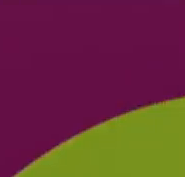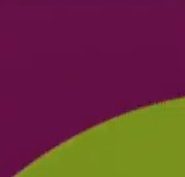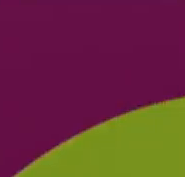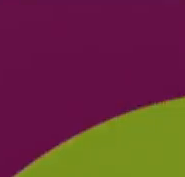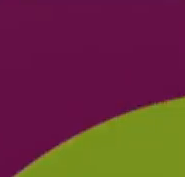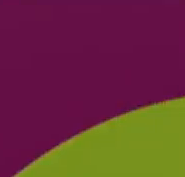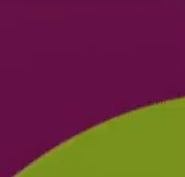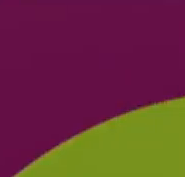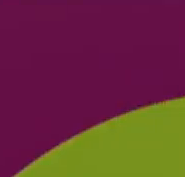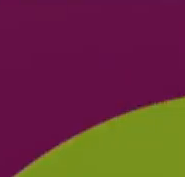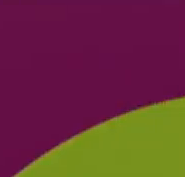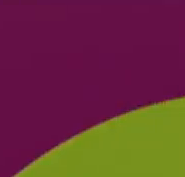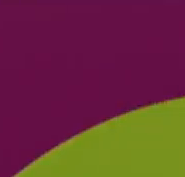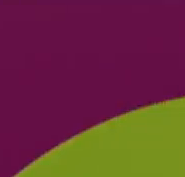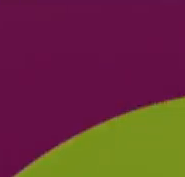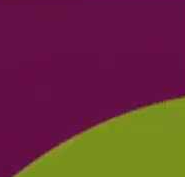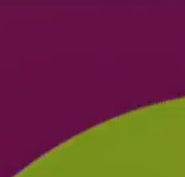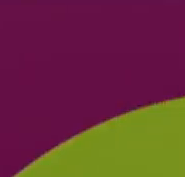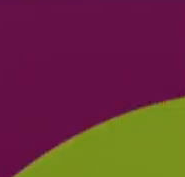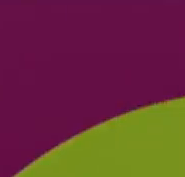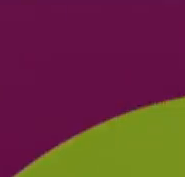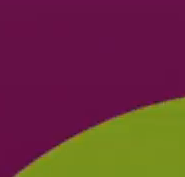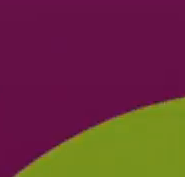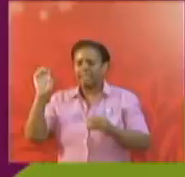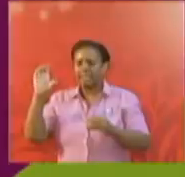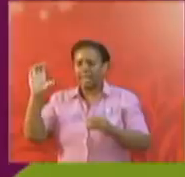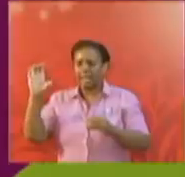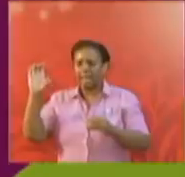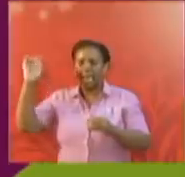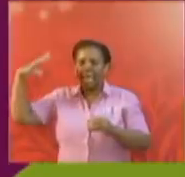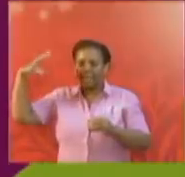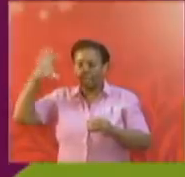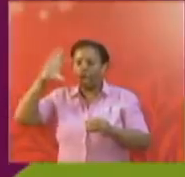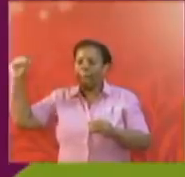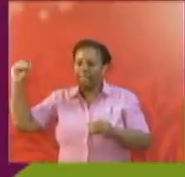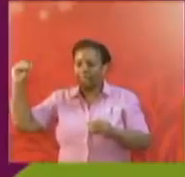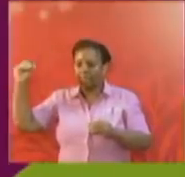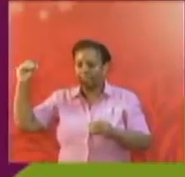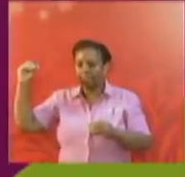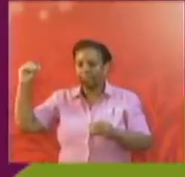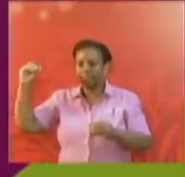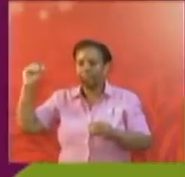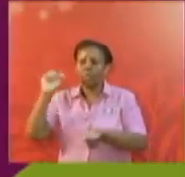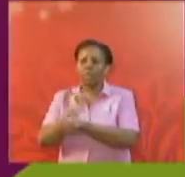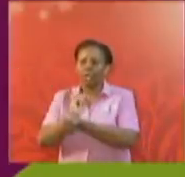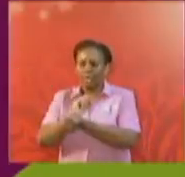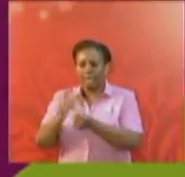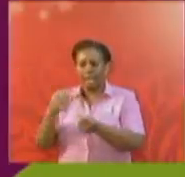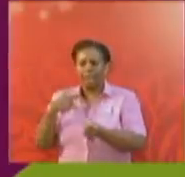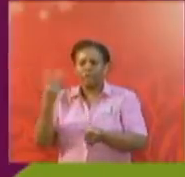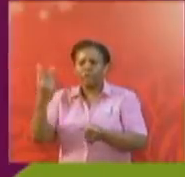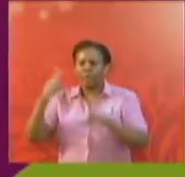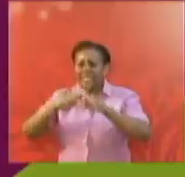set of instructions for quarantine. I was just wondering if the Ministry of Health was aware of this, and has the ministry met with the TNTech to determine